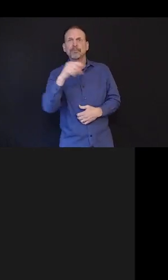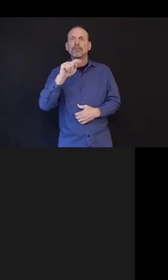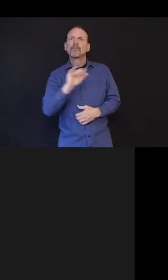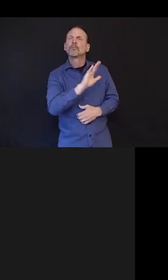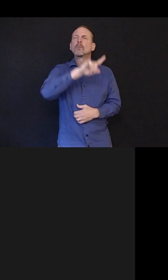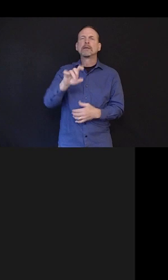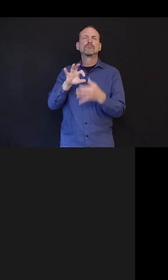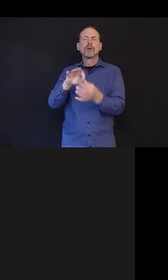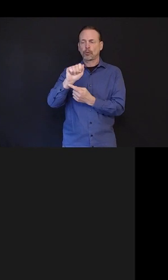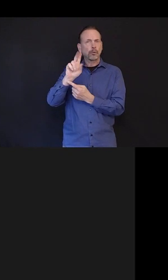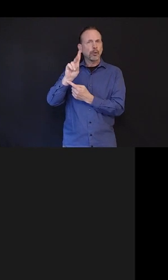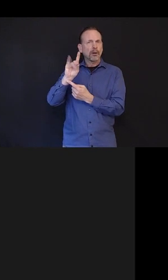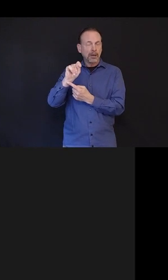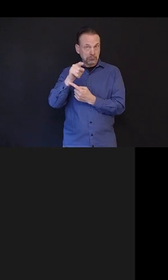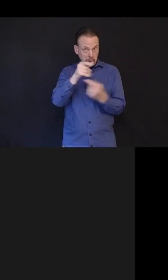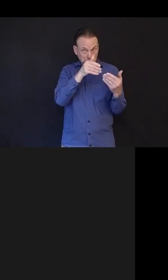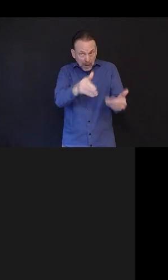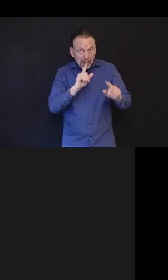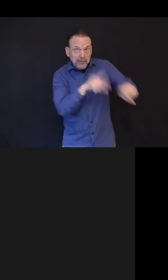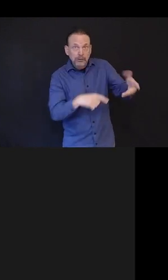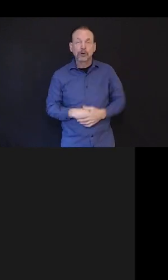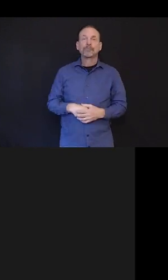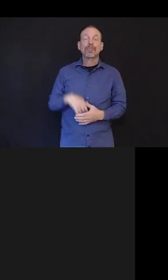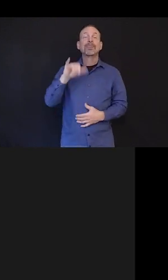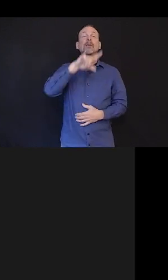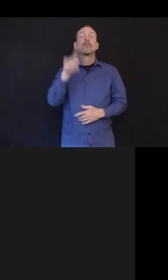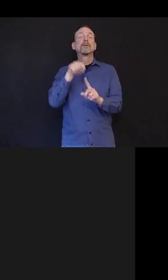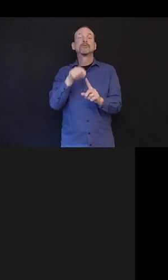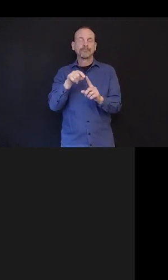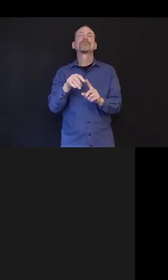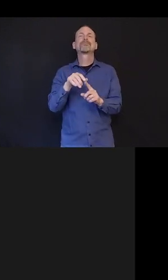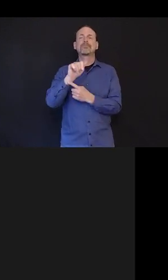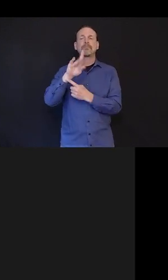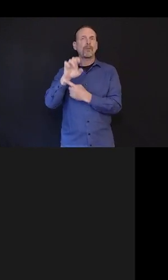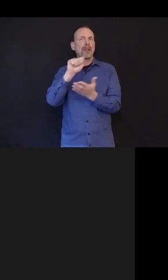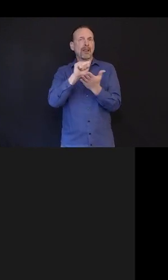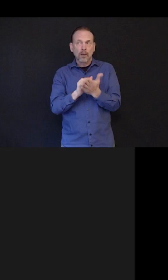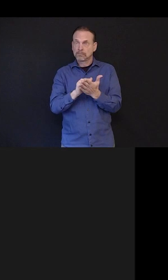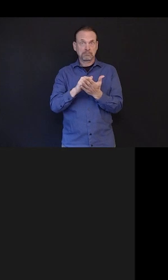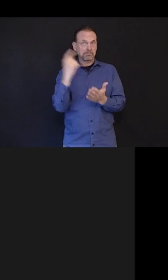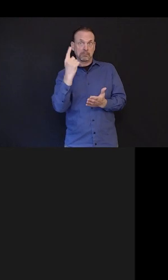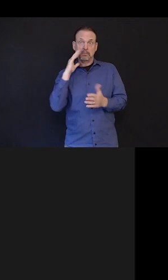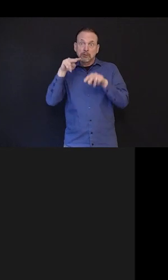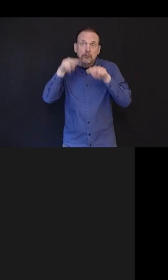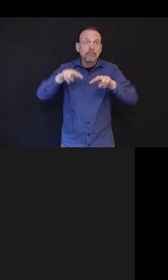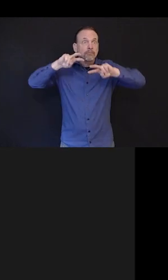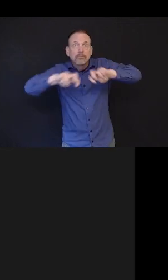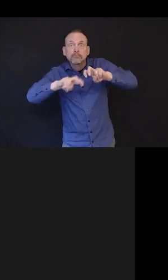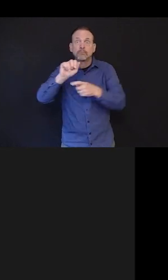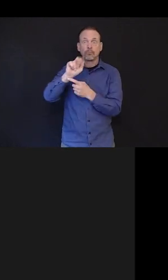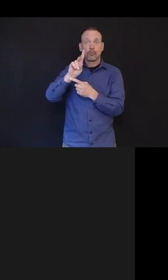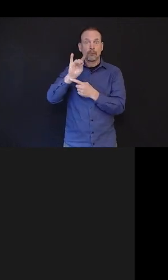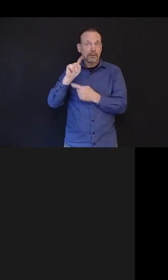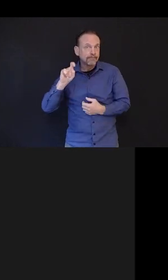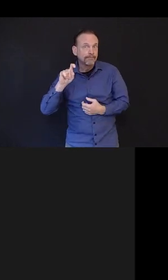conversation. Mark, do you want to address the question regarding the audit for us? It's from Patty. So does the account